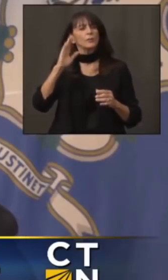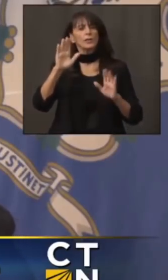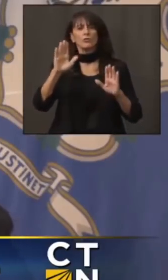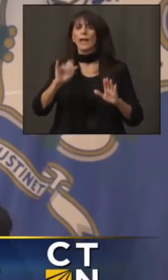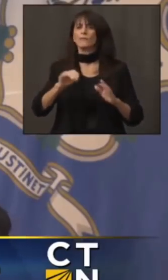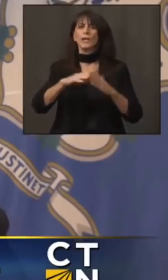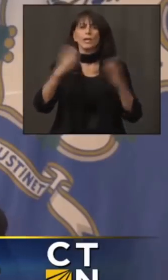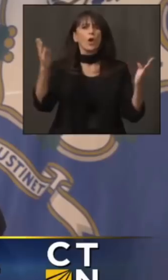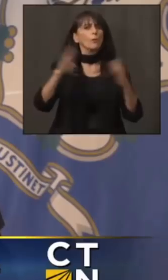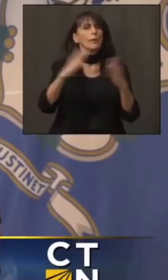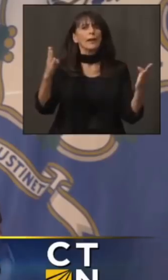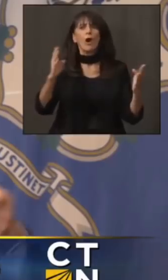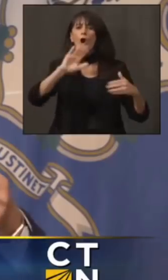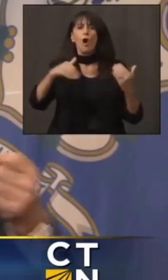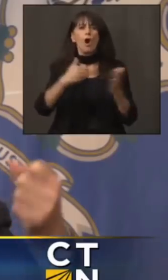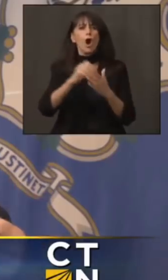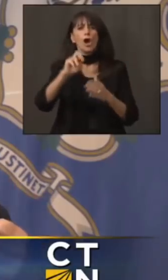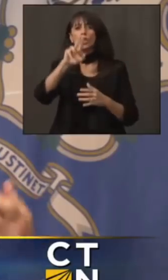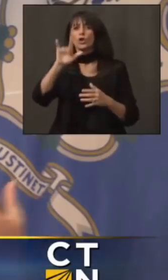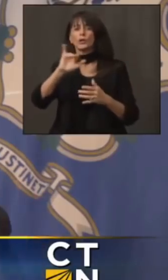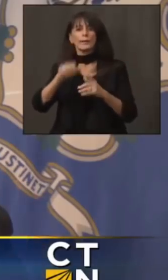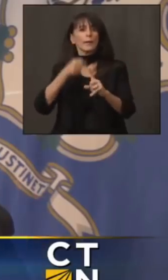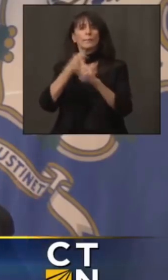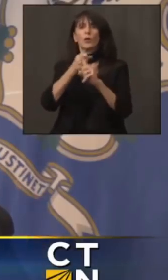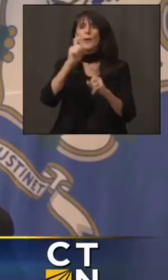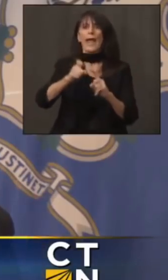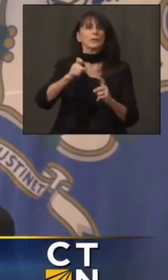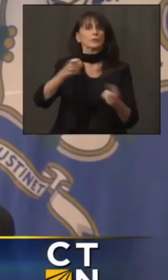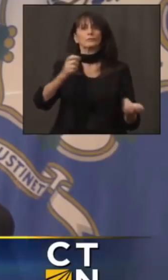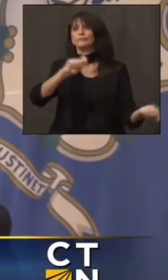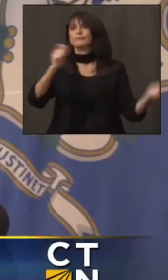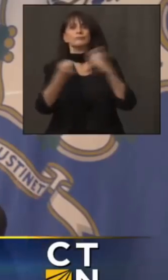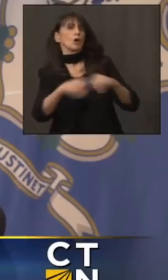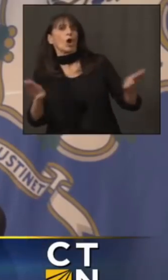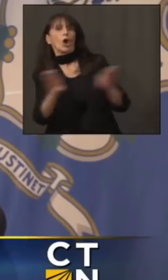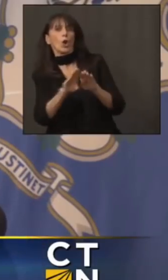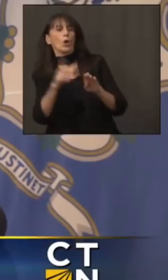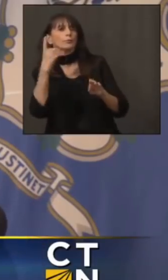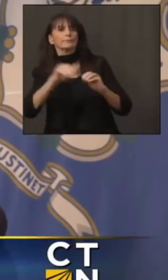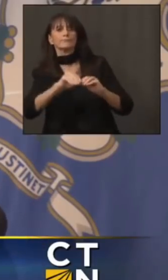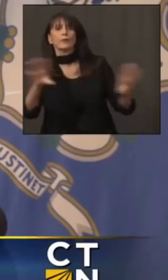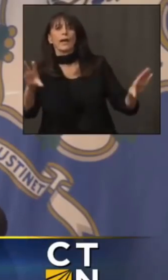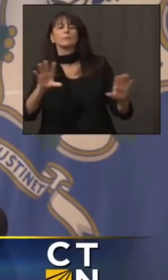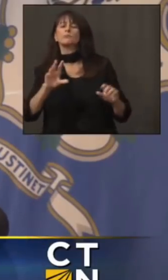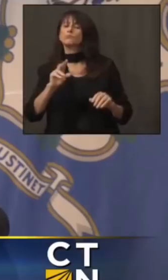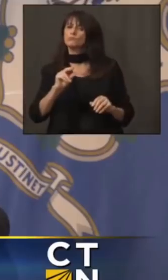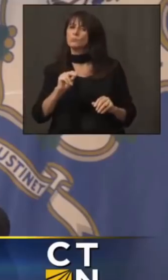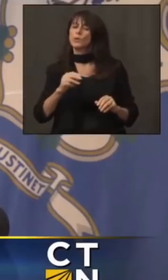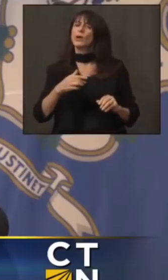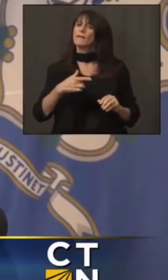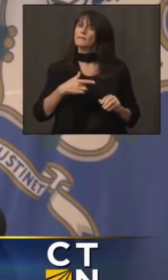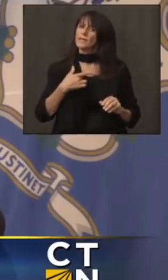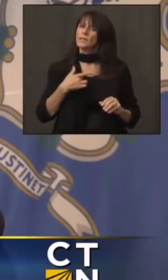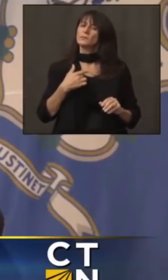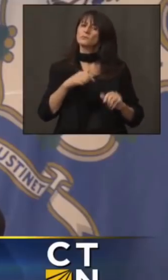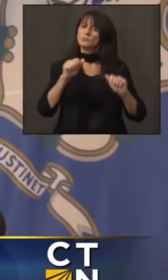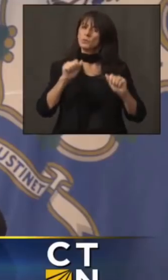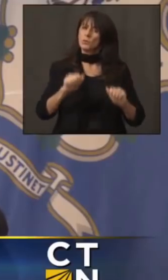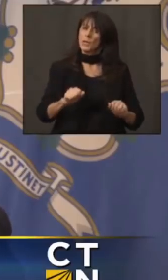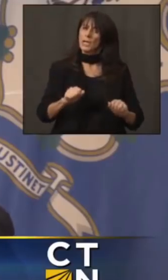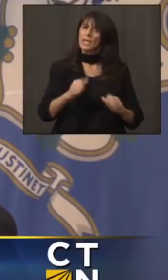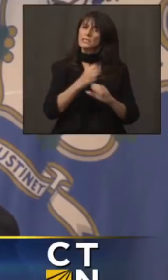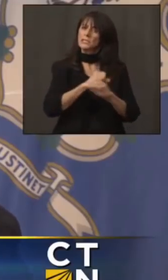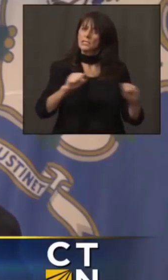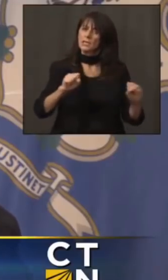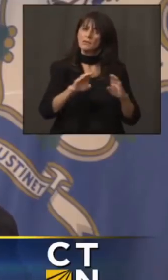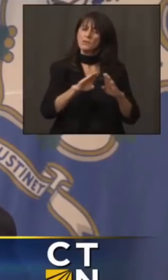opened everything too early and then you had to have a U-turn and come back. I think we found that we can reopen. We can reopen safely.